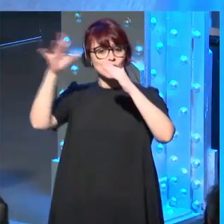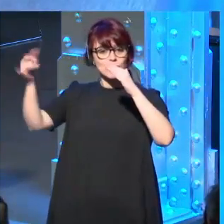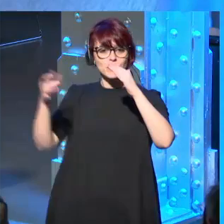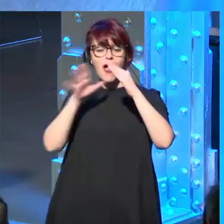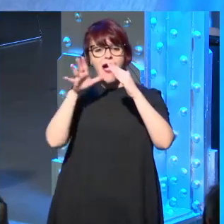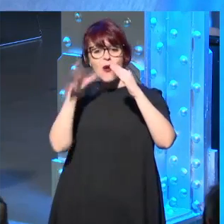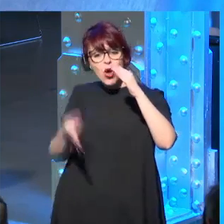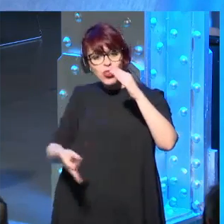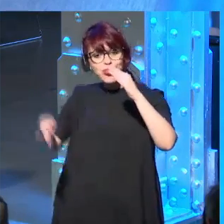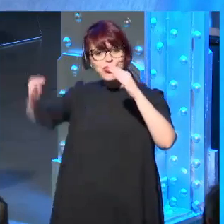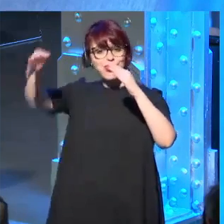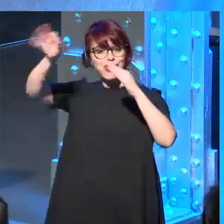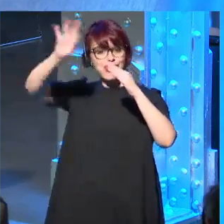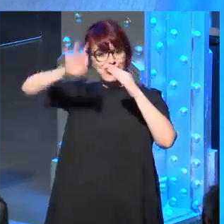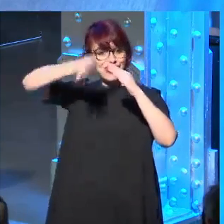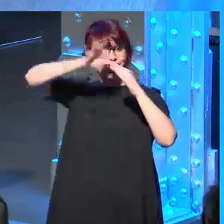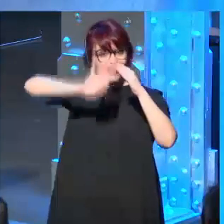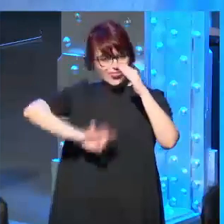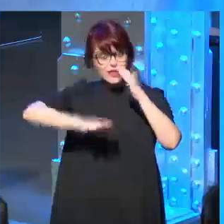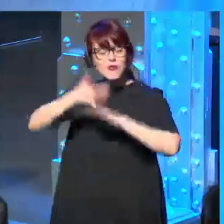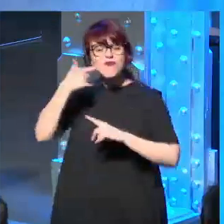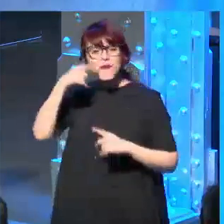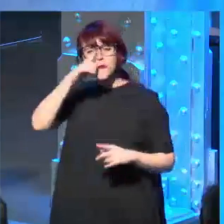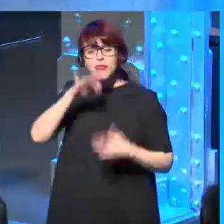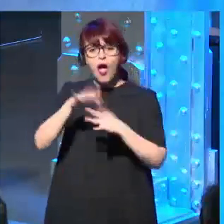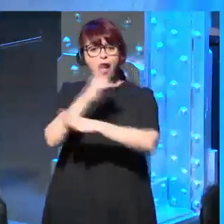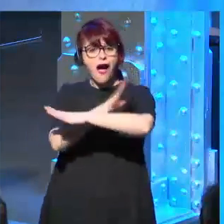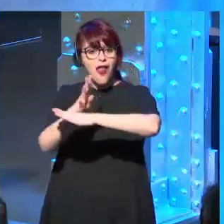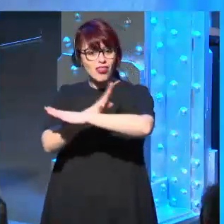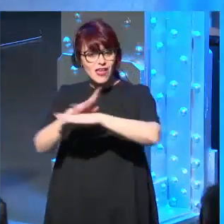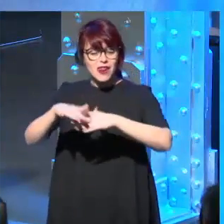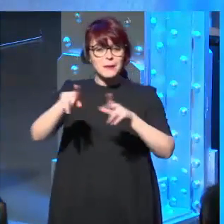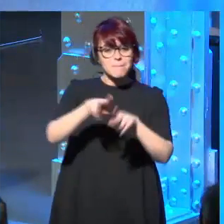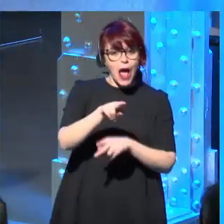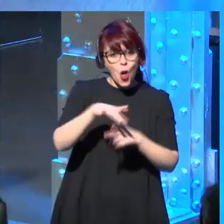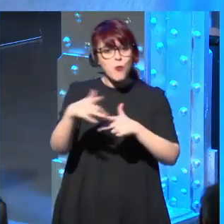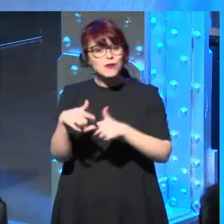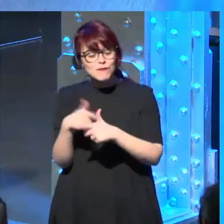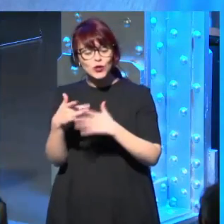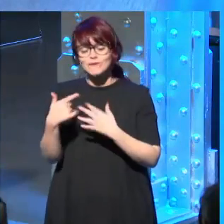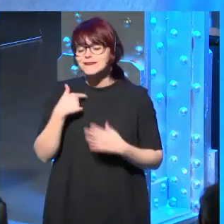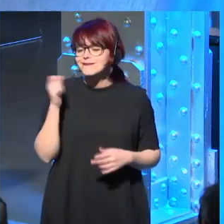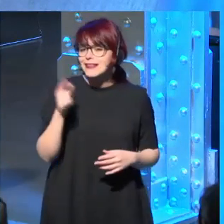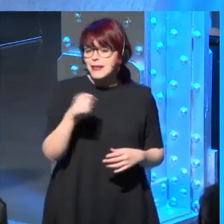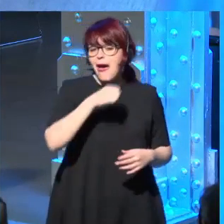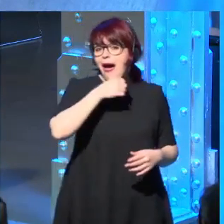big garden, I always, my grandmother, my paternal grandmother was always, don't